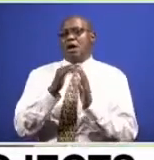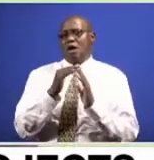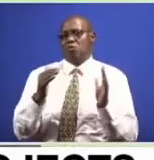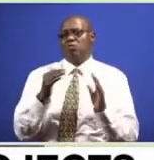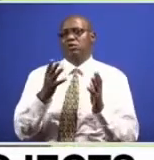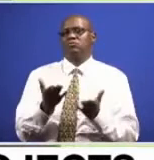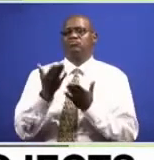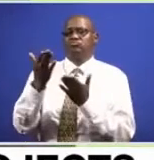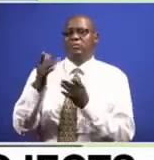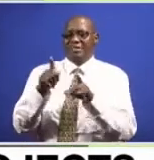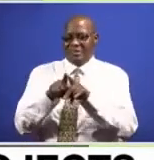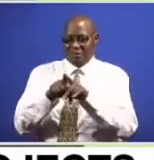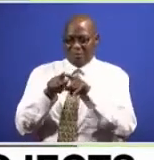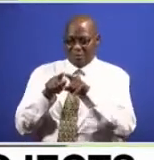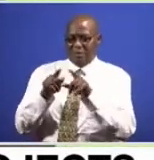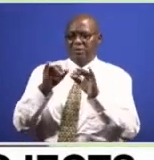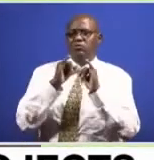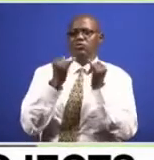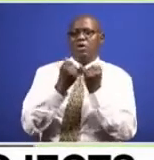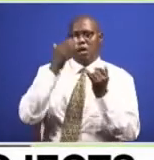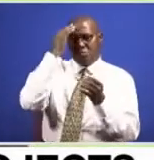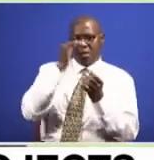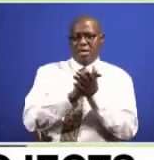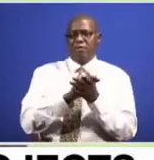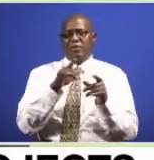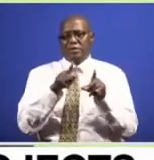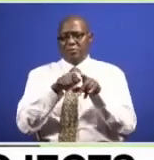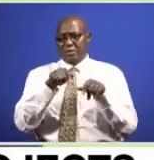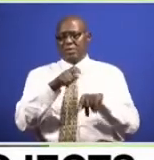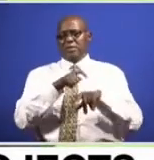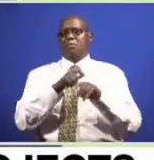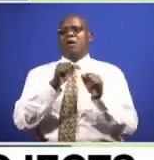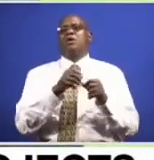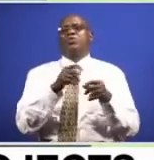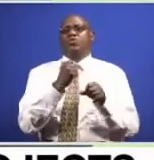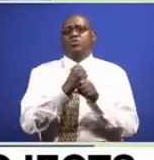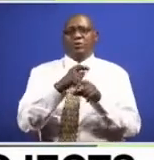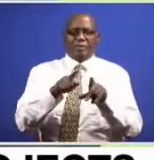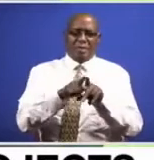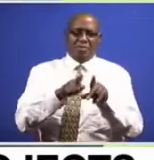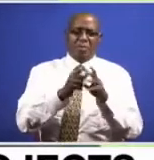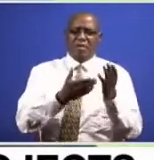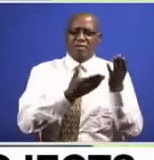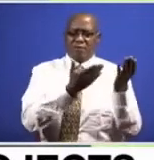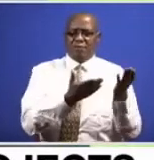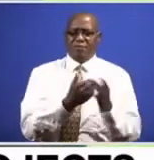same institutions. And I believe even this time, you are going to deliver and continue doing the same. And this is one of